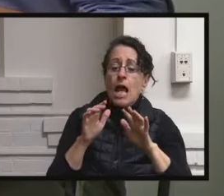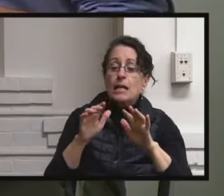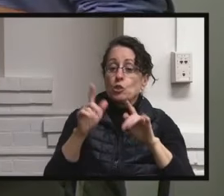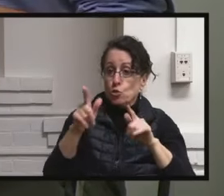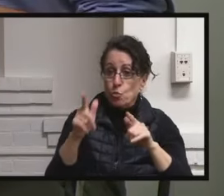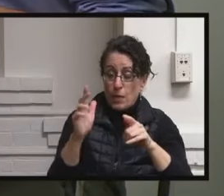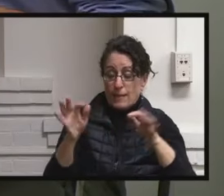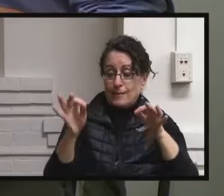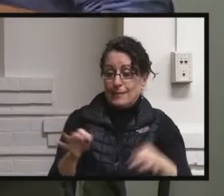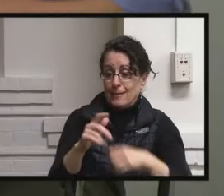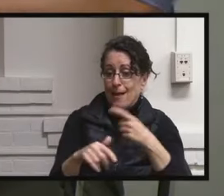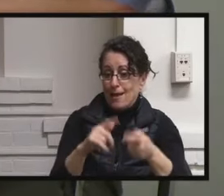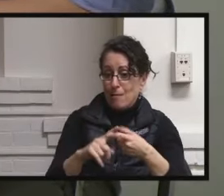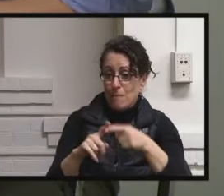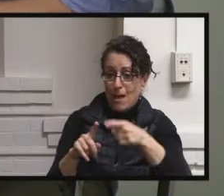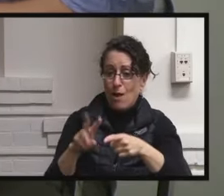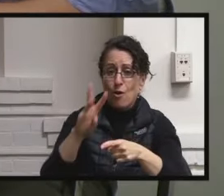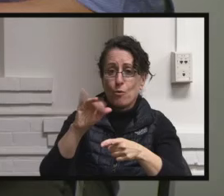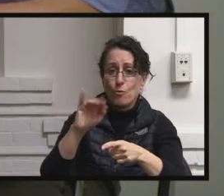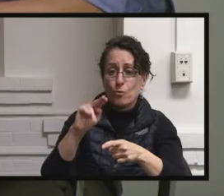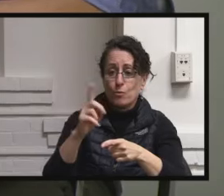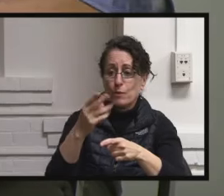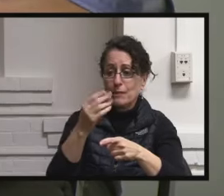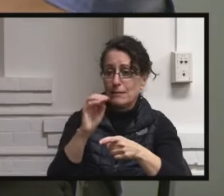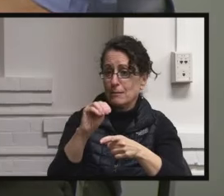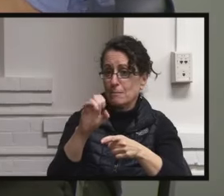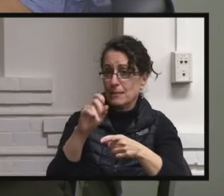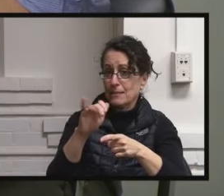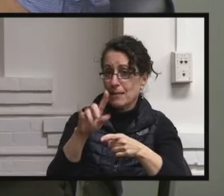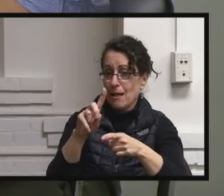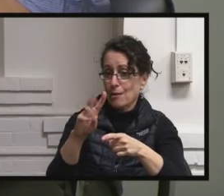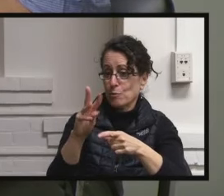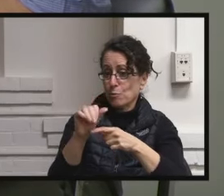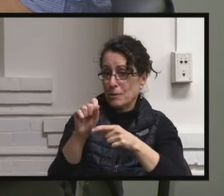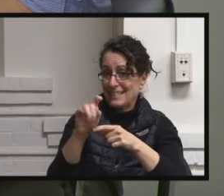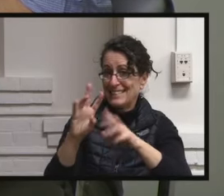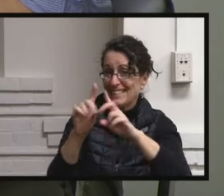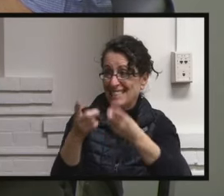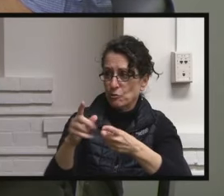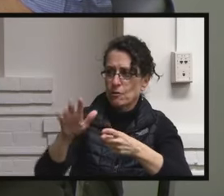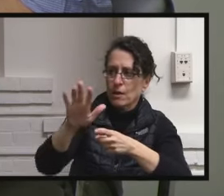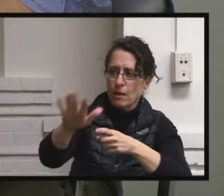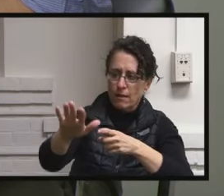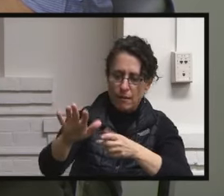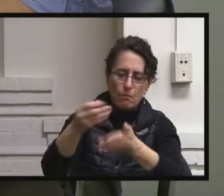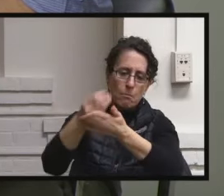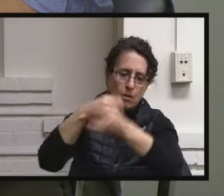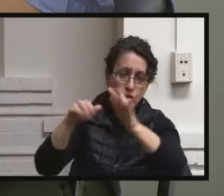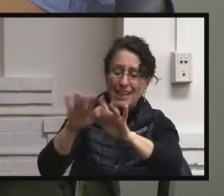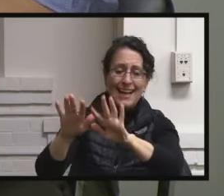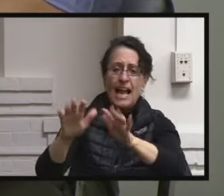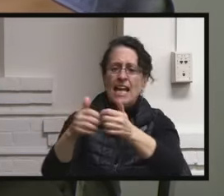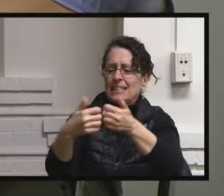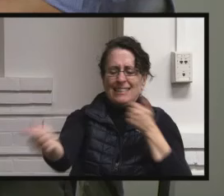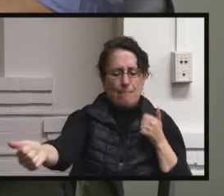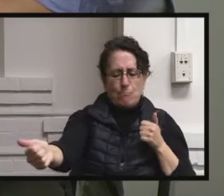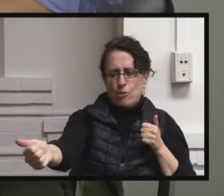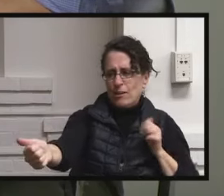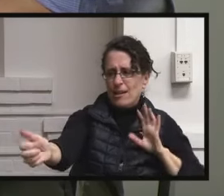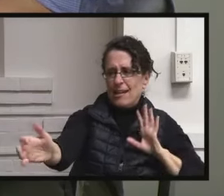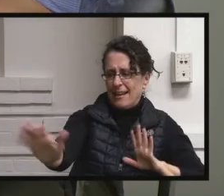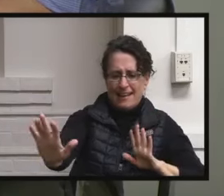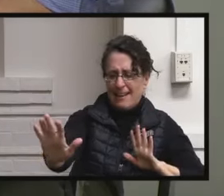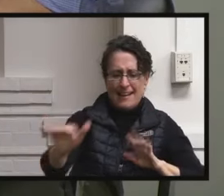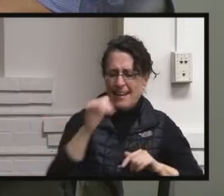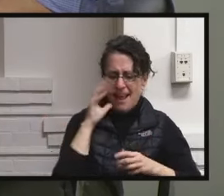a standalone opportunity. So, included in the board package is a sheet with a couple of pie charts.